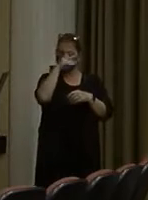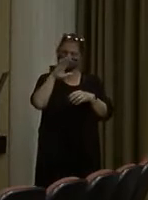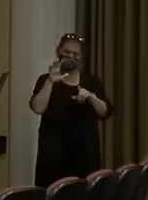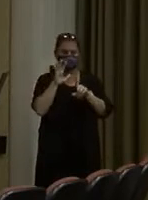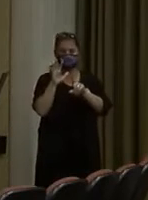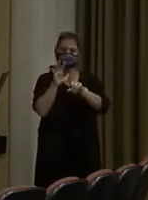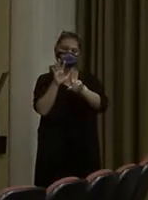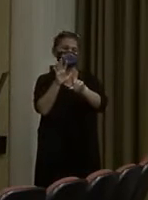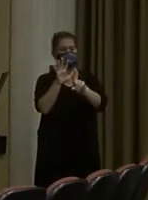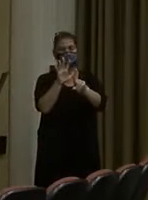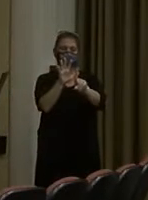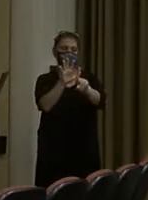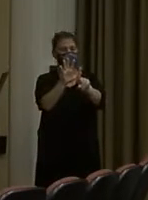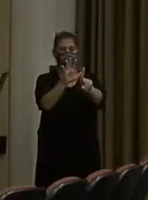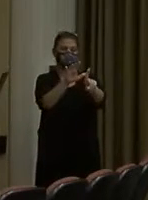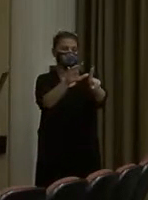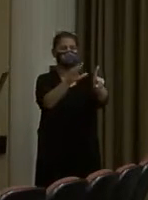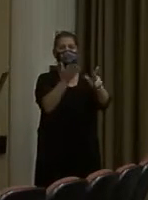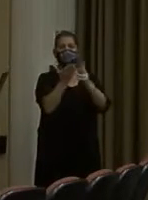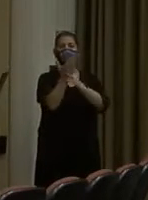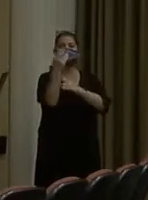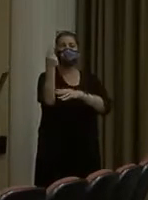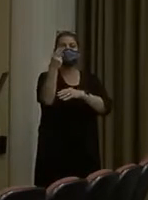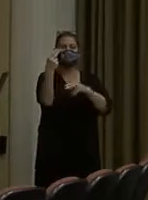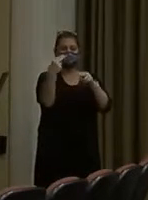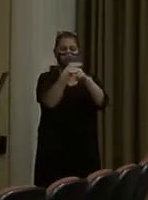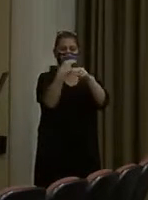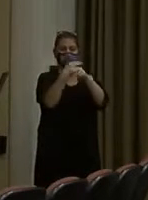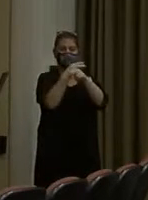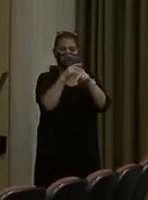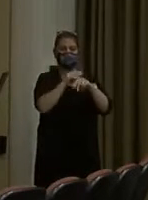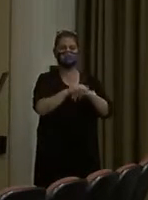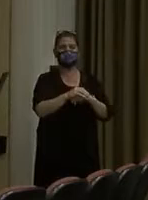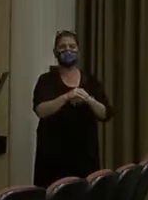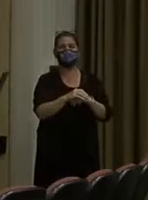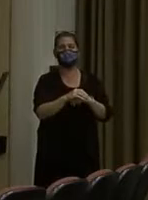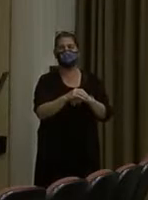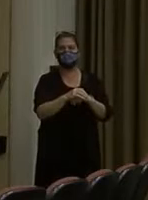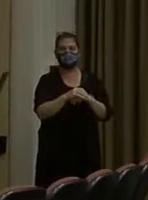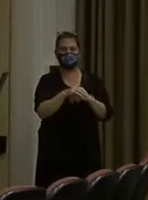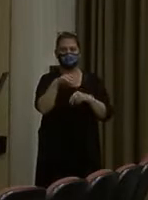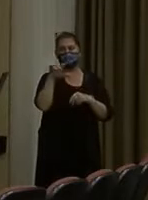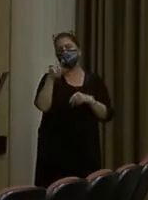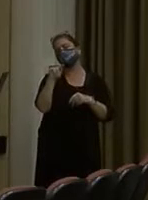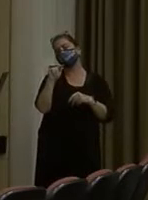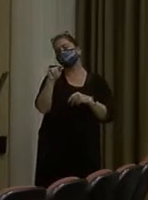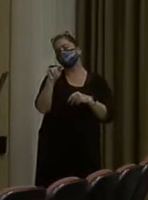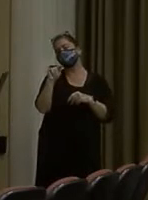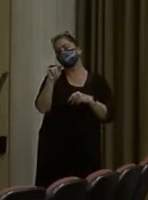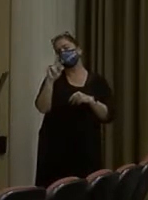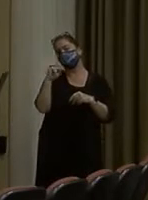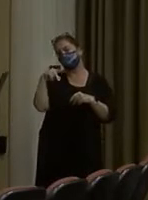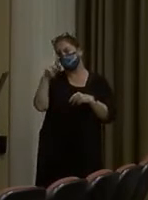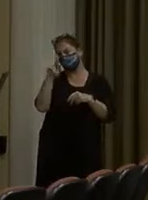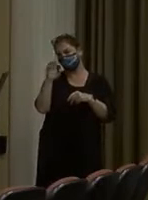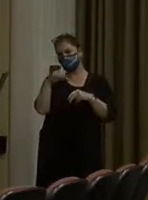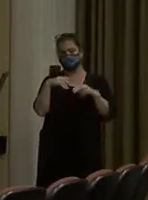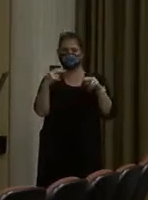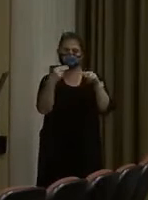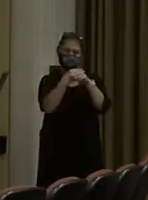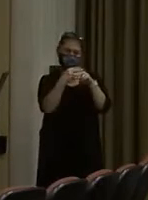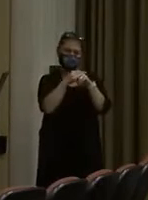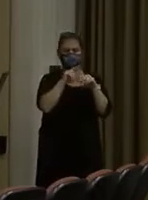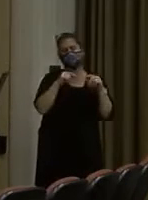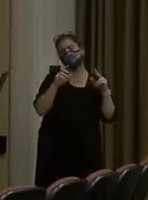us. Imagine we're following her. We're going through Hempstead Highway. Am I saying that right? What's that? The Turnpike. Okay, we're going through